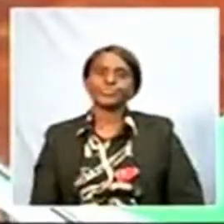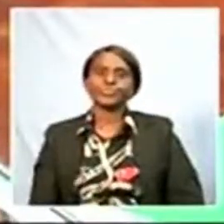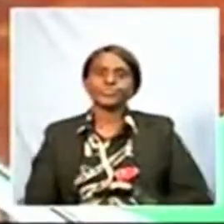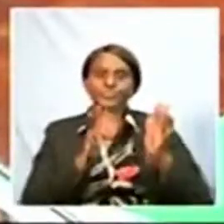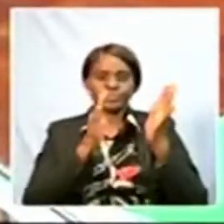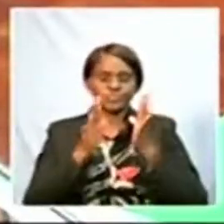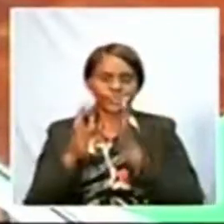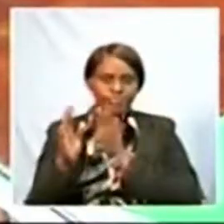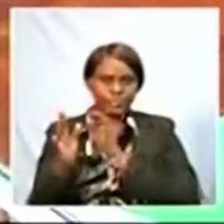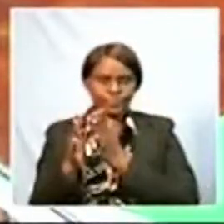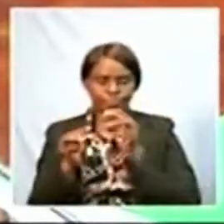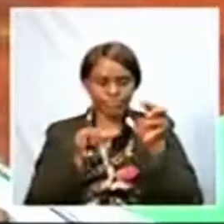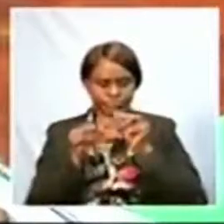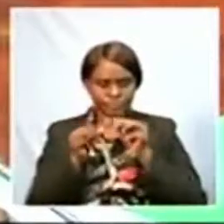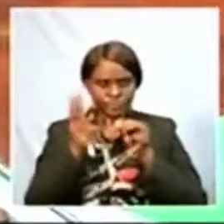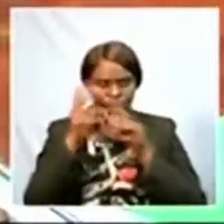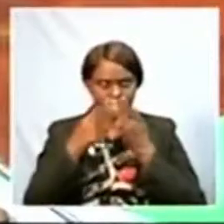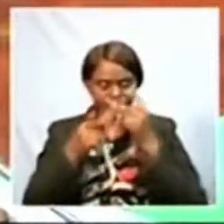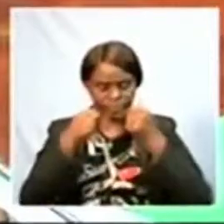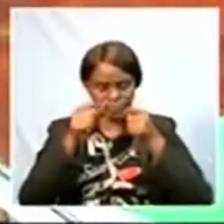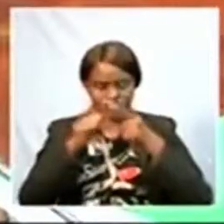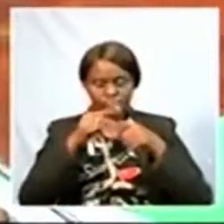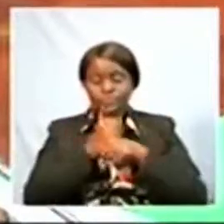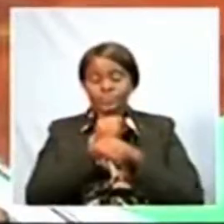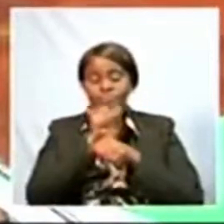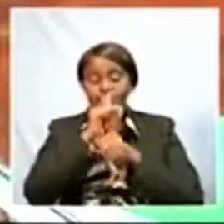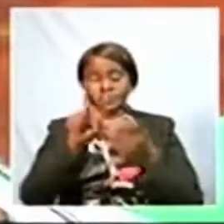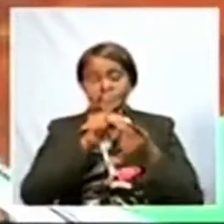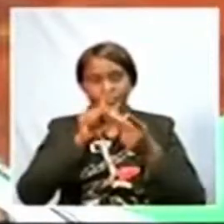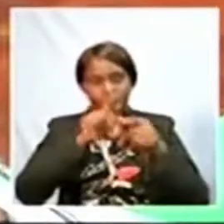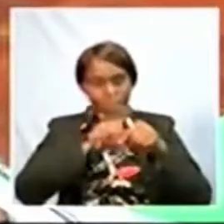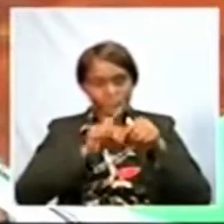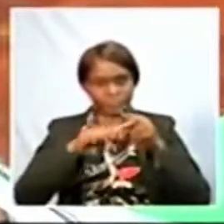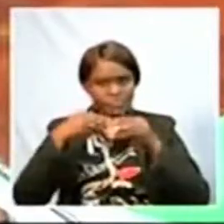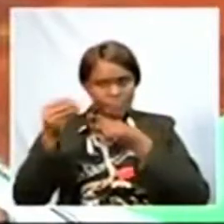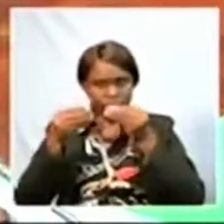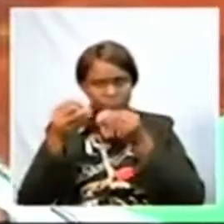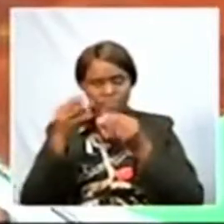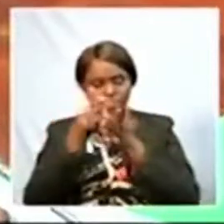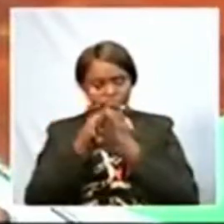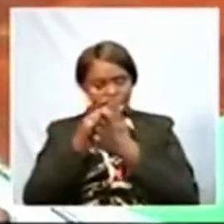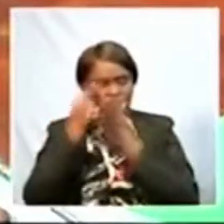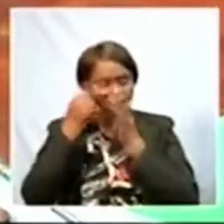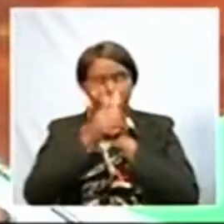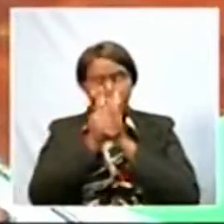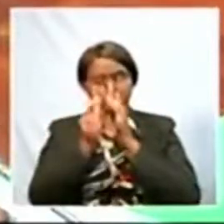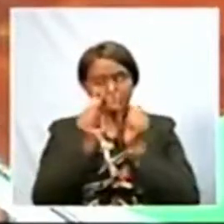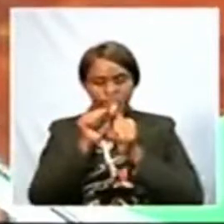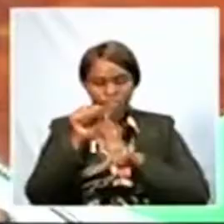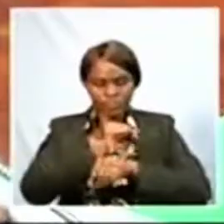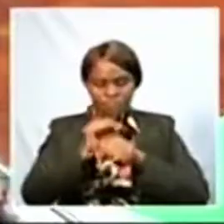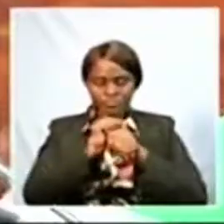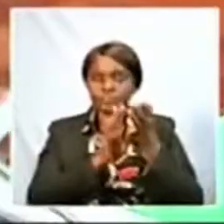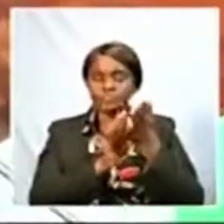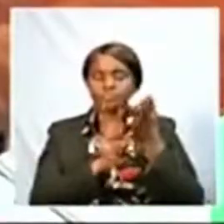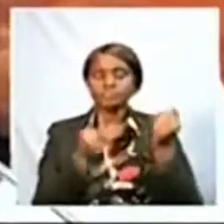Remedial measures. Management will endeavor to ensure timely disbursement of funds for skills and secondary